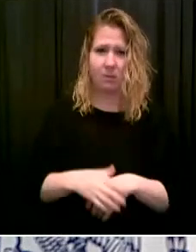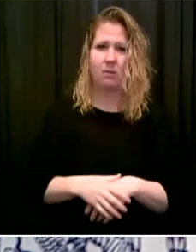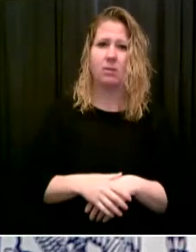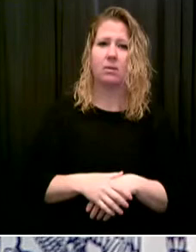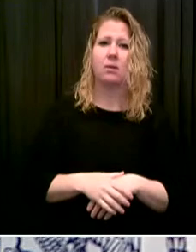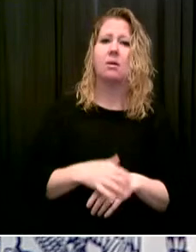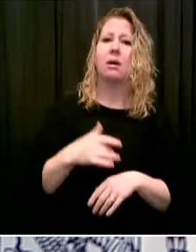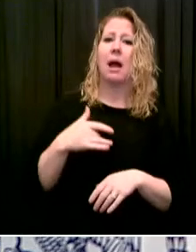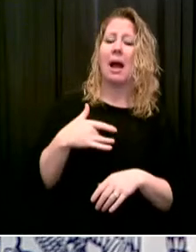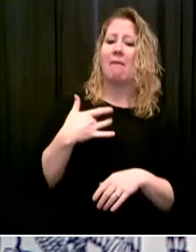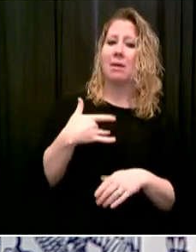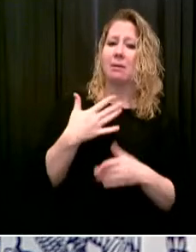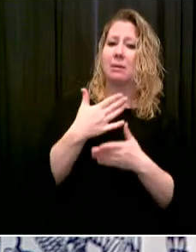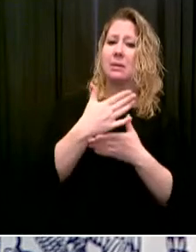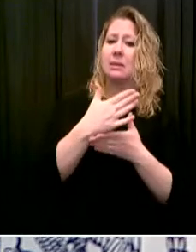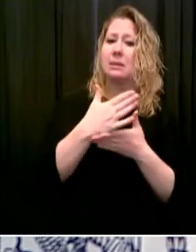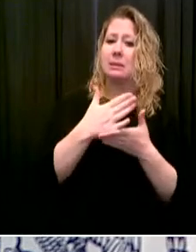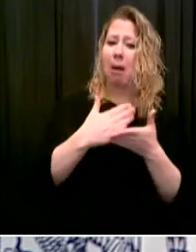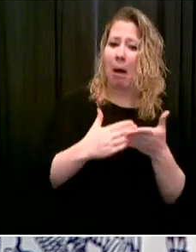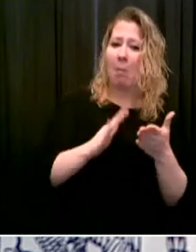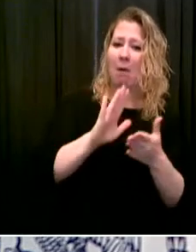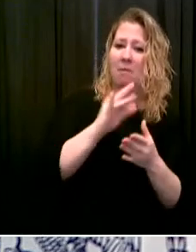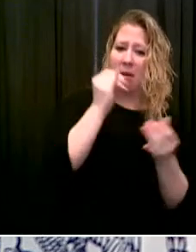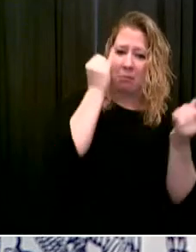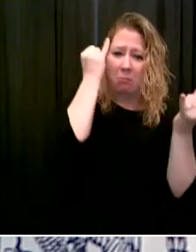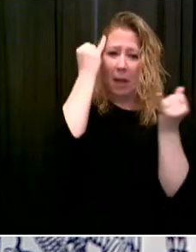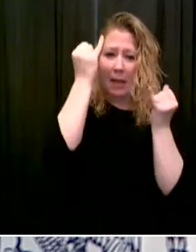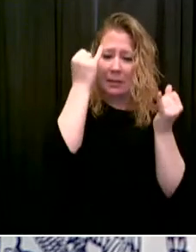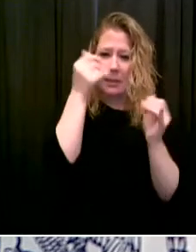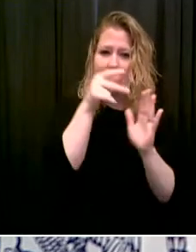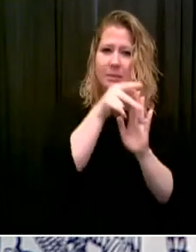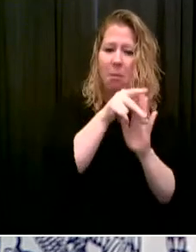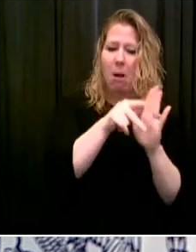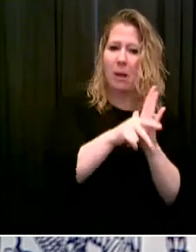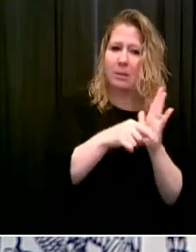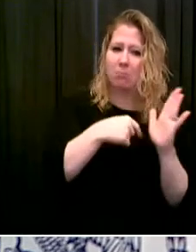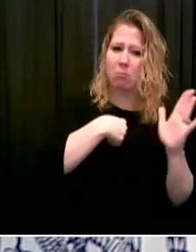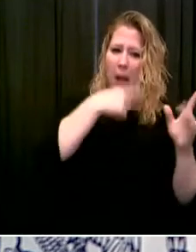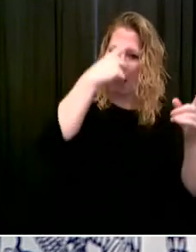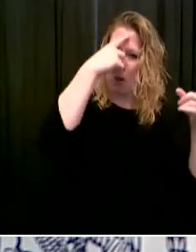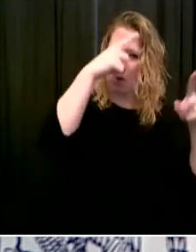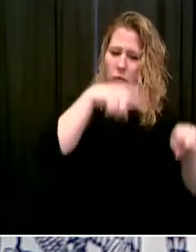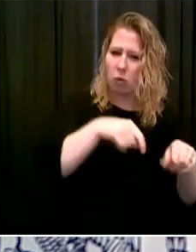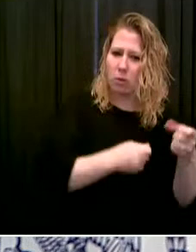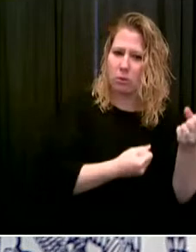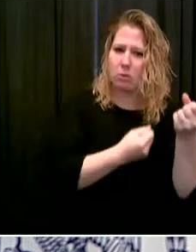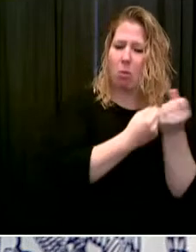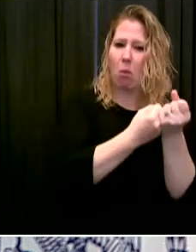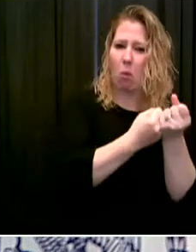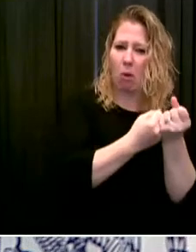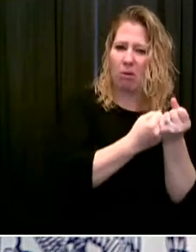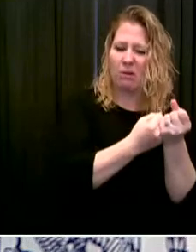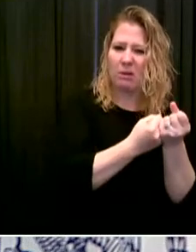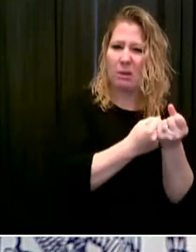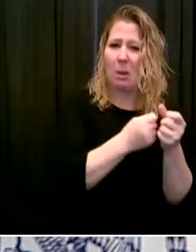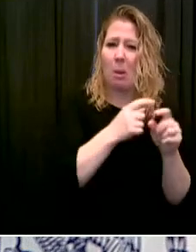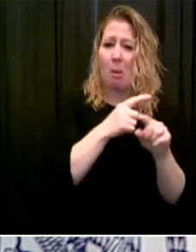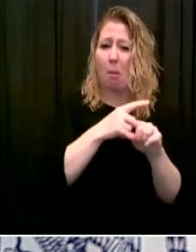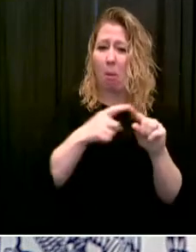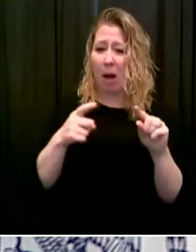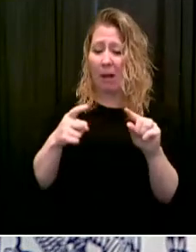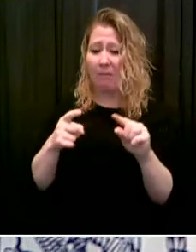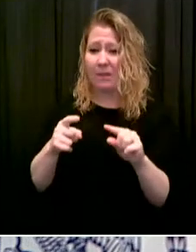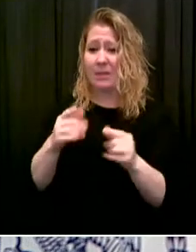approach, depending on the individual, sometimes makes a lot of sense and sometimes doesn't. I mean, obviously, I